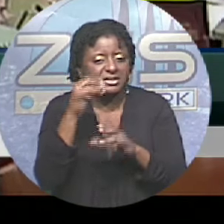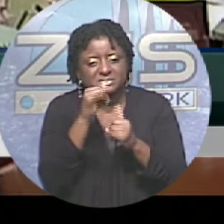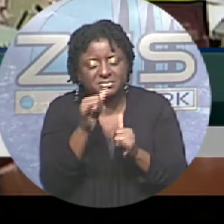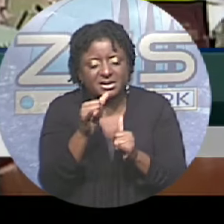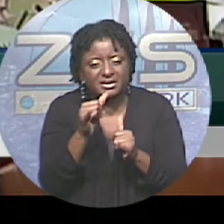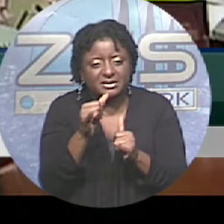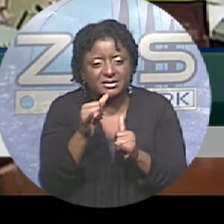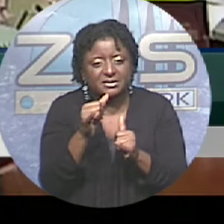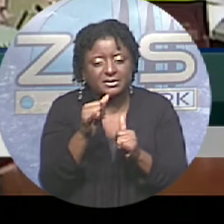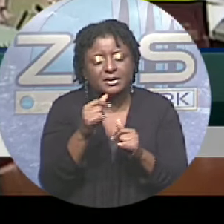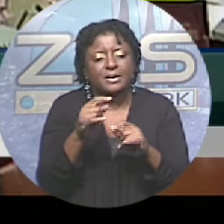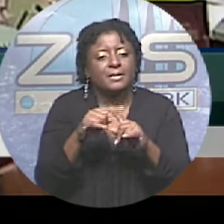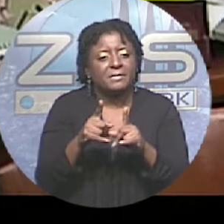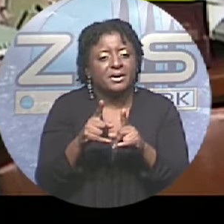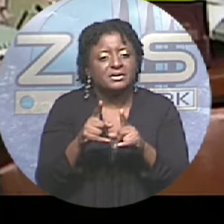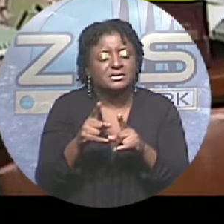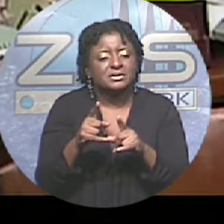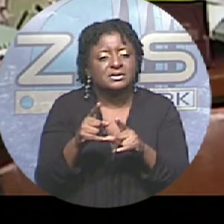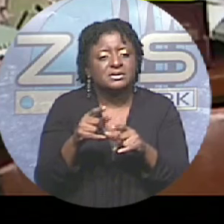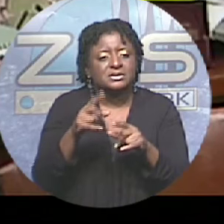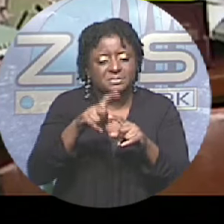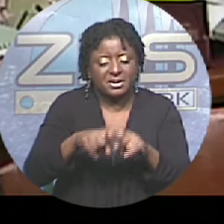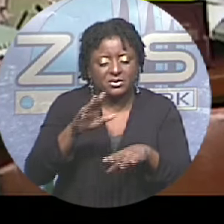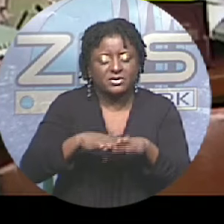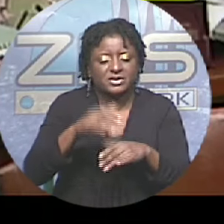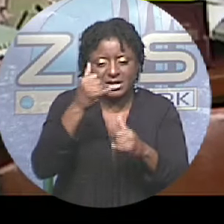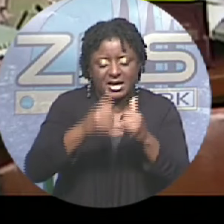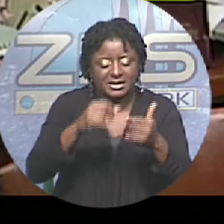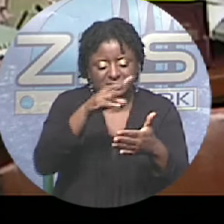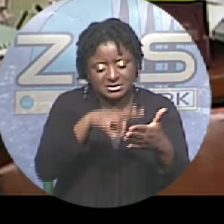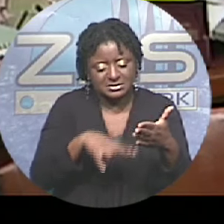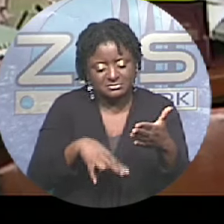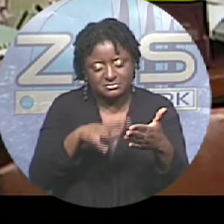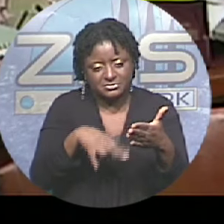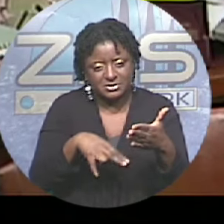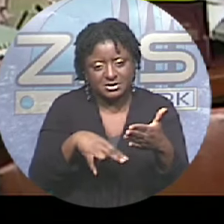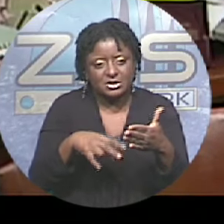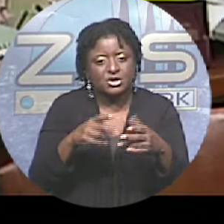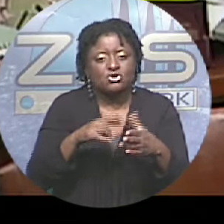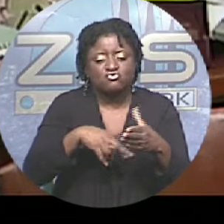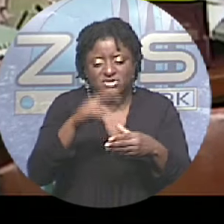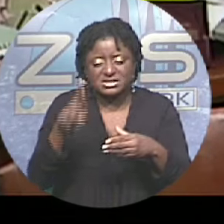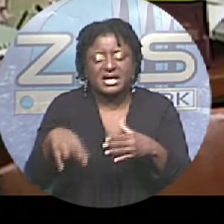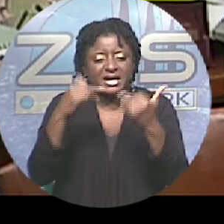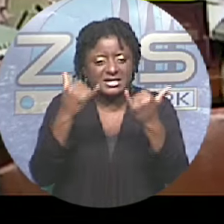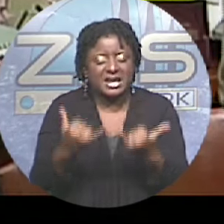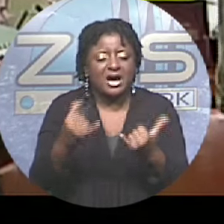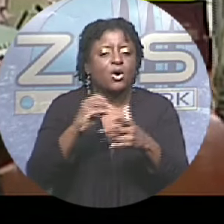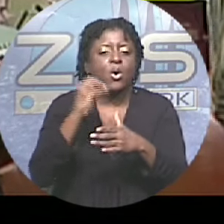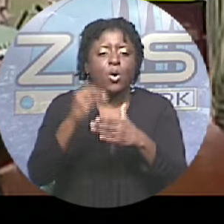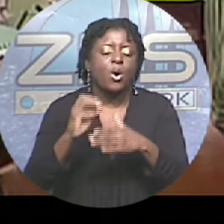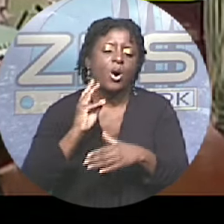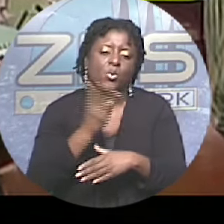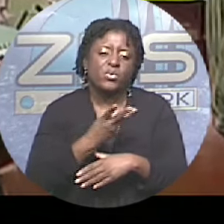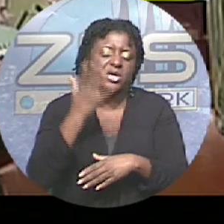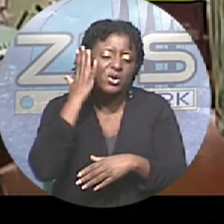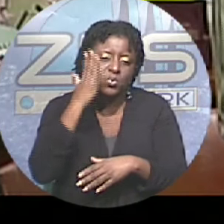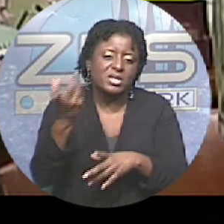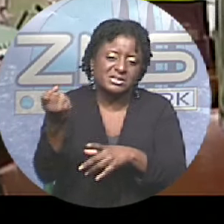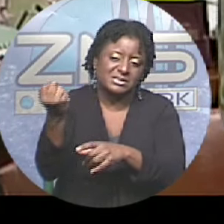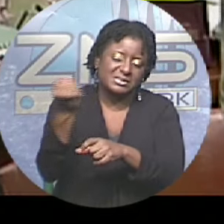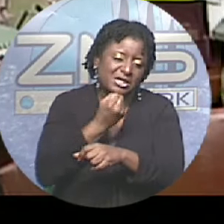but these are what the last two lines said. Resign now, or we will stick you in your spine with an